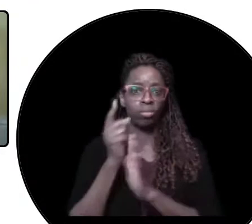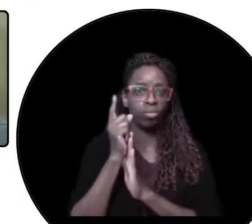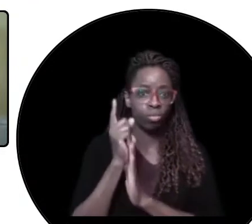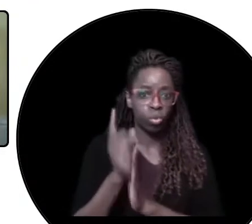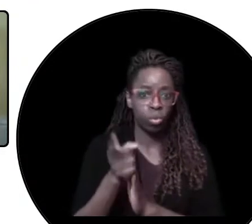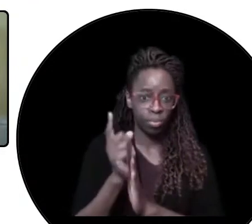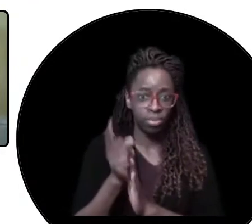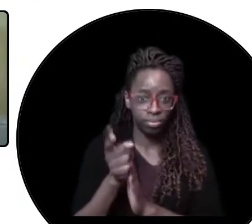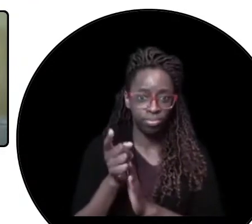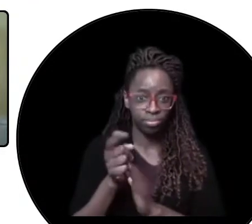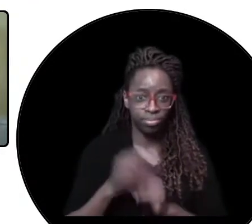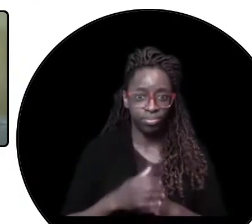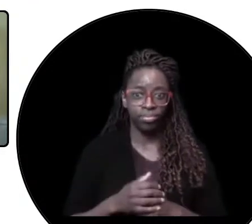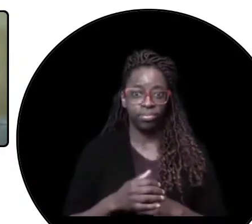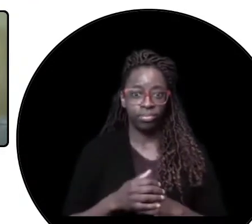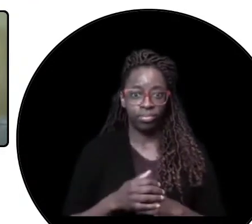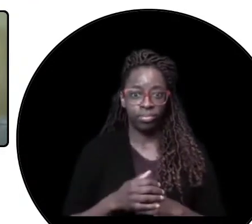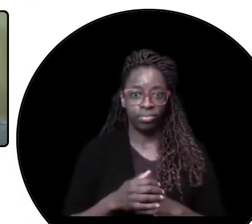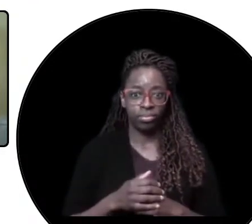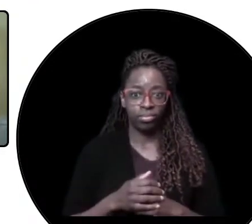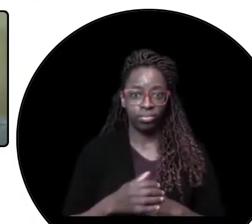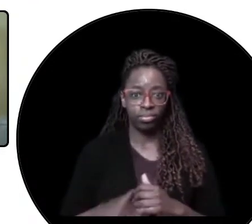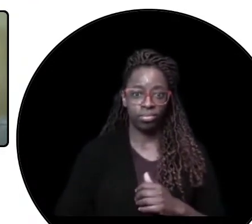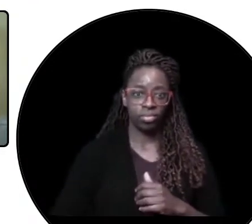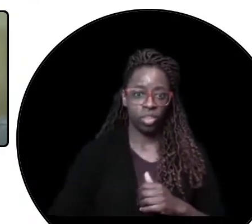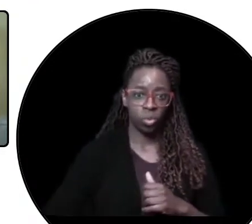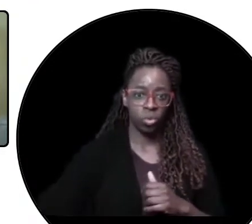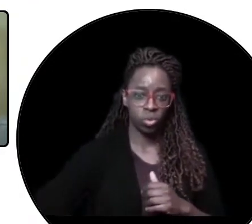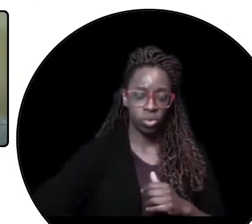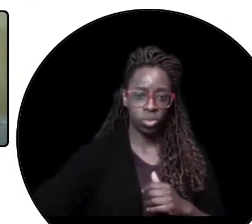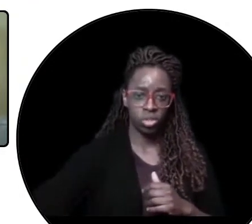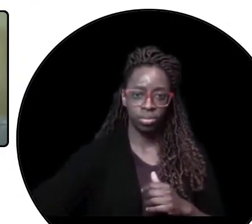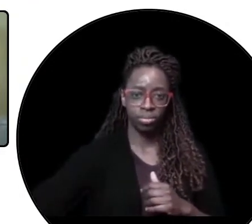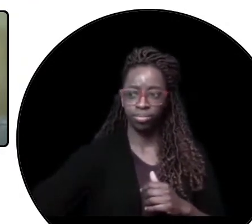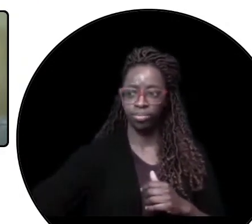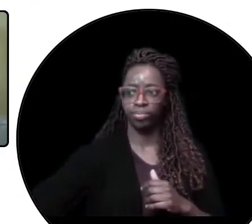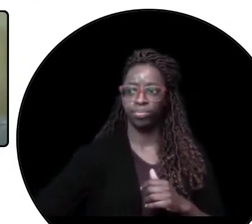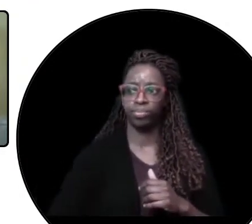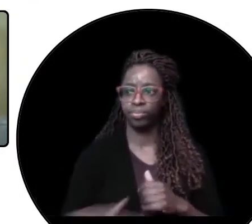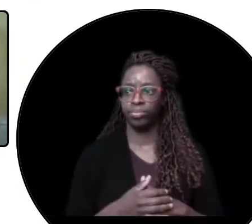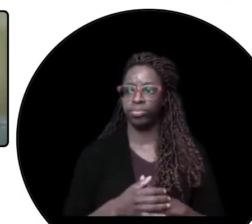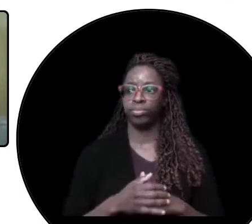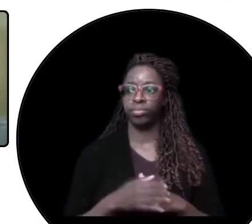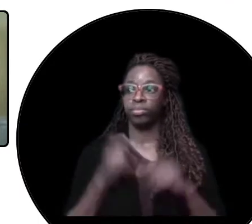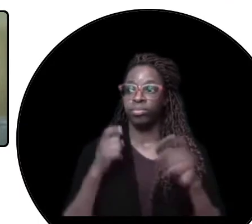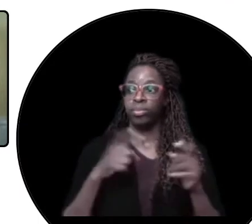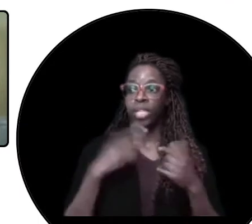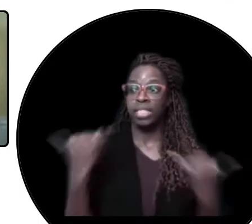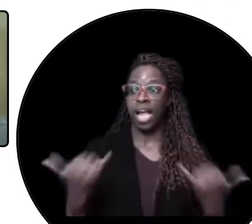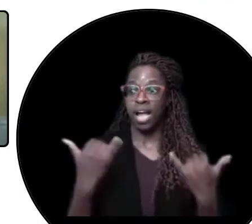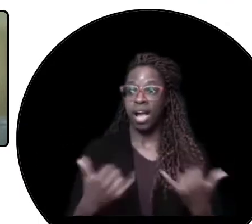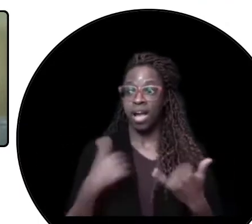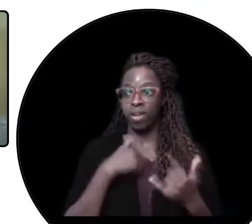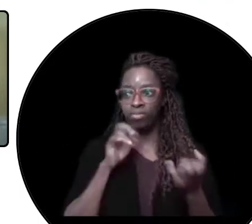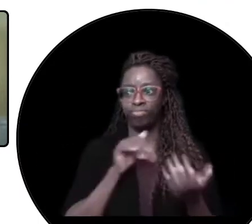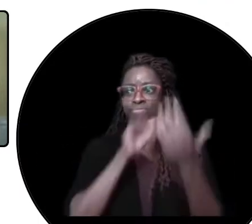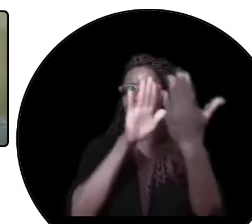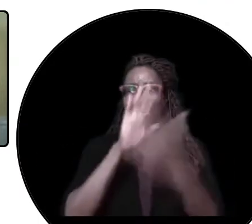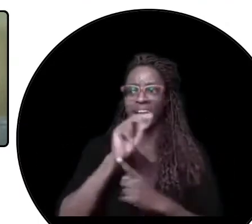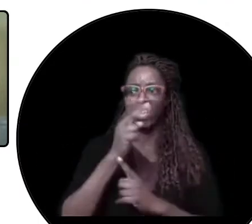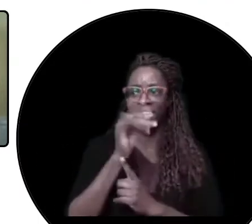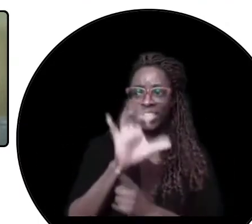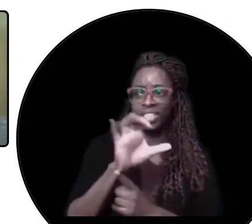ethnic studies scholar and teacher who identifies as a migrant, a Latinx, and Black, my